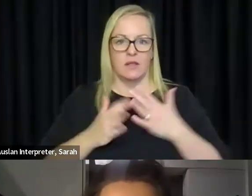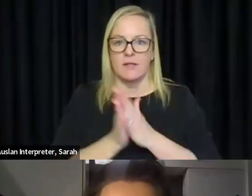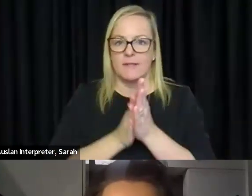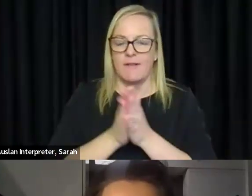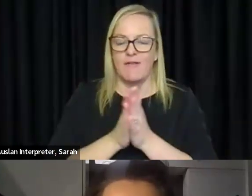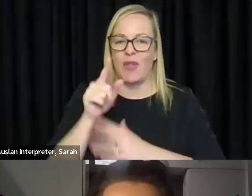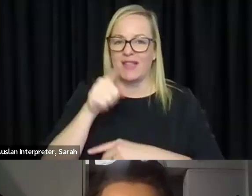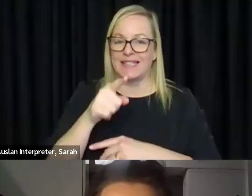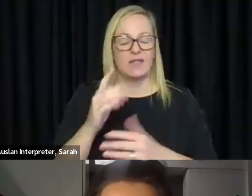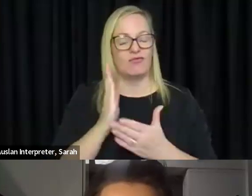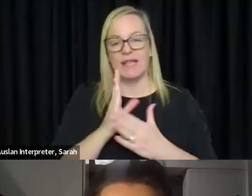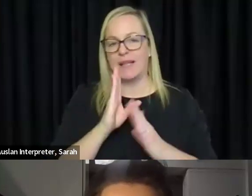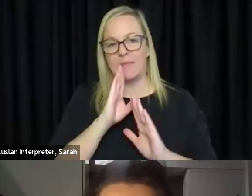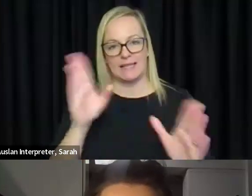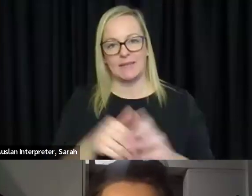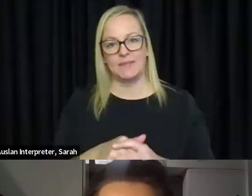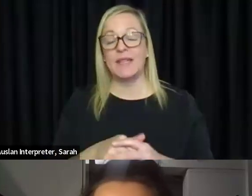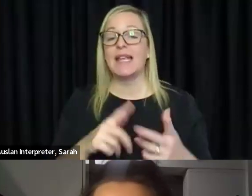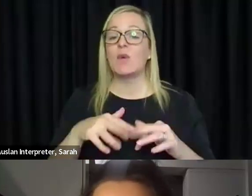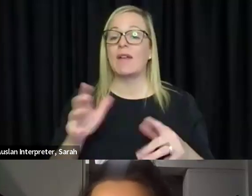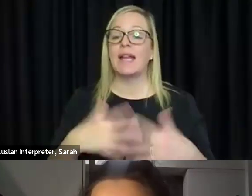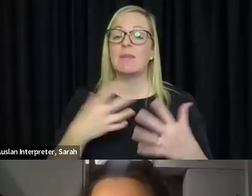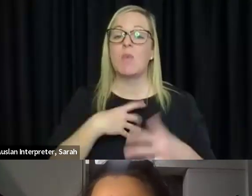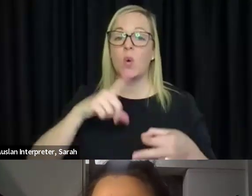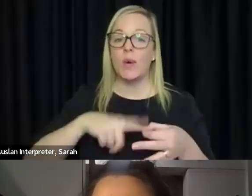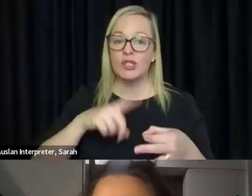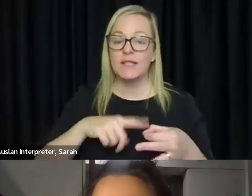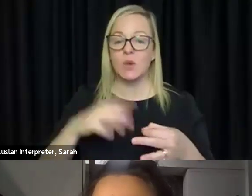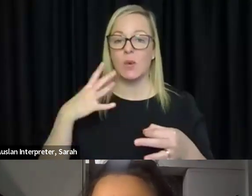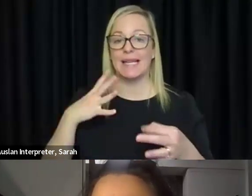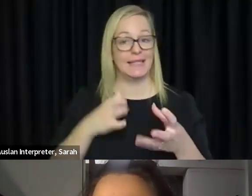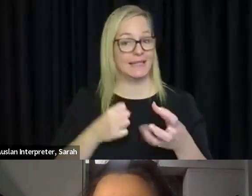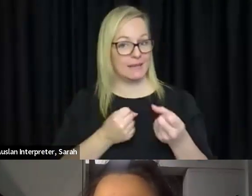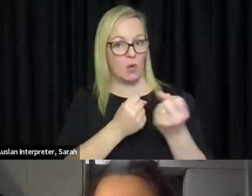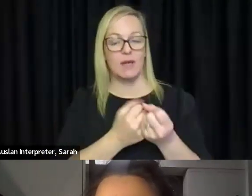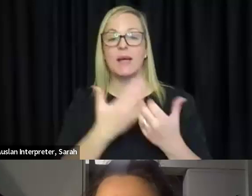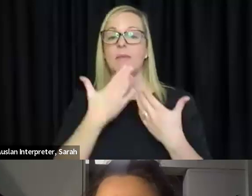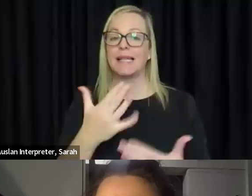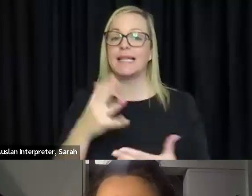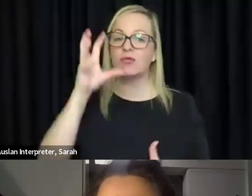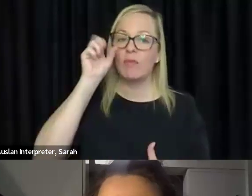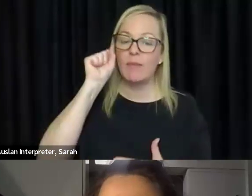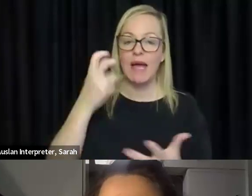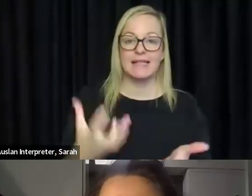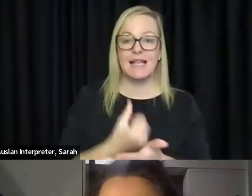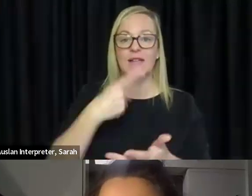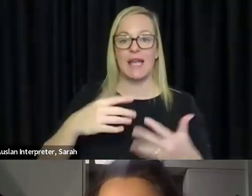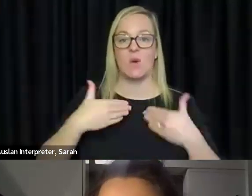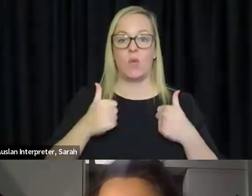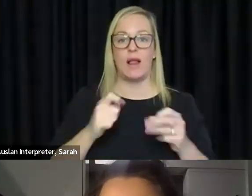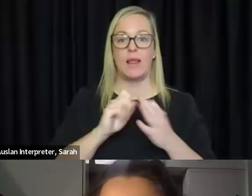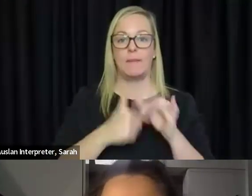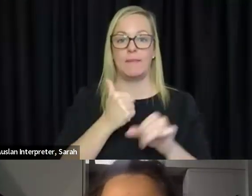incredible. If anyone has any further questions or needs support, please remember that our safety and wellbeing